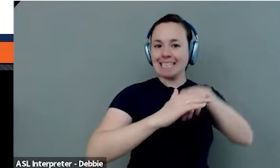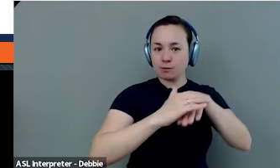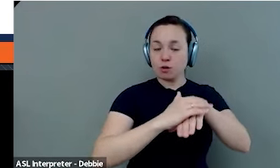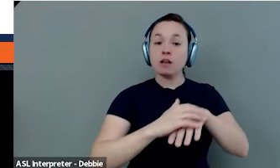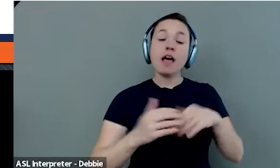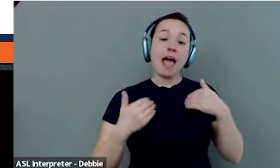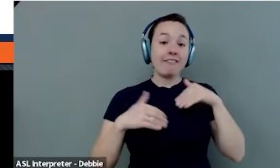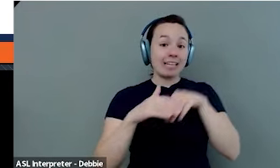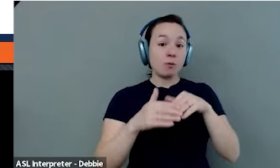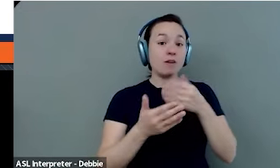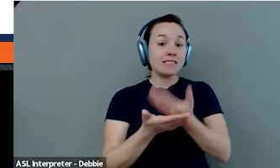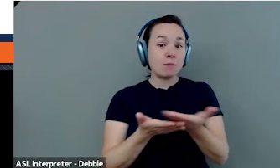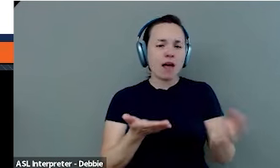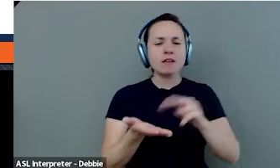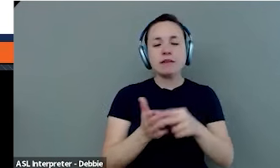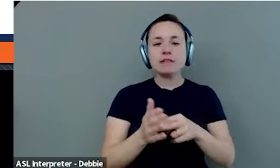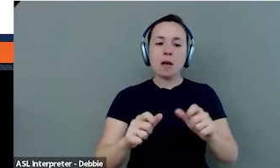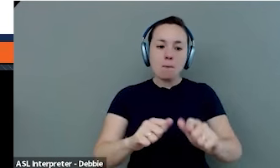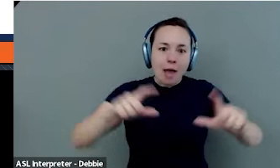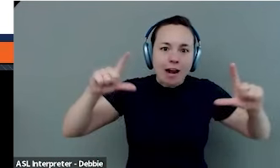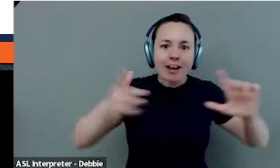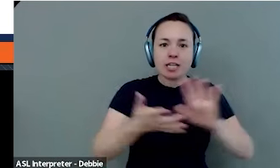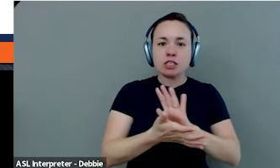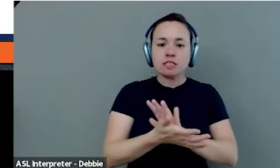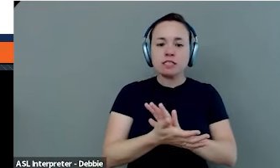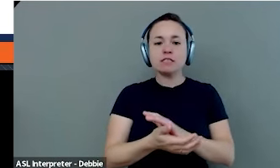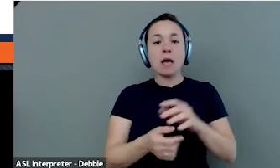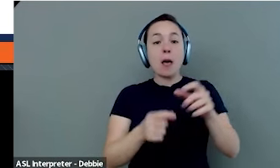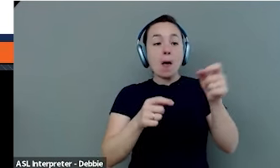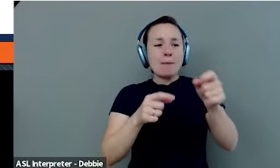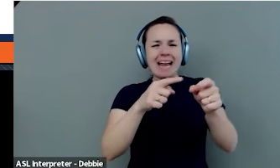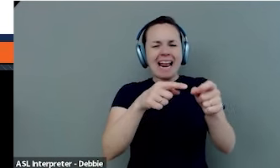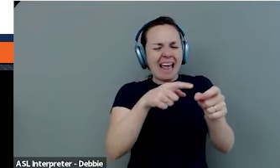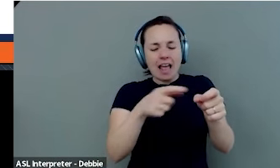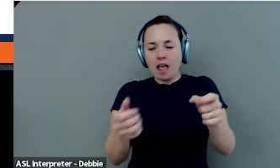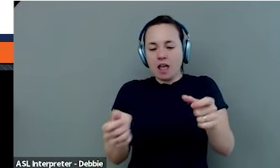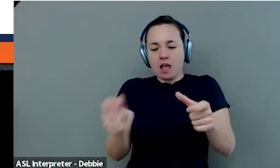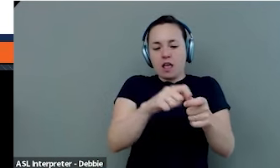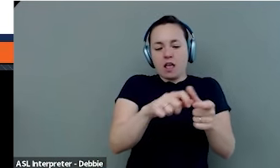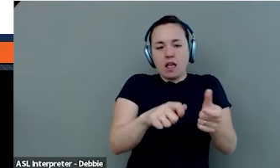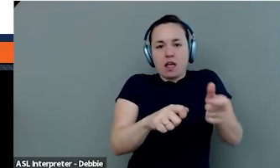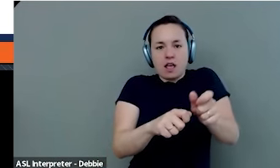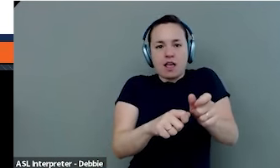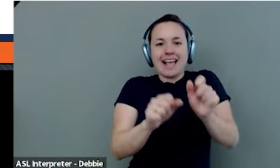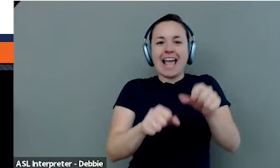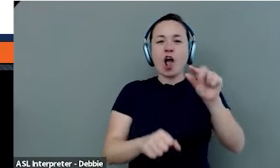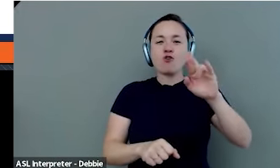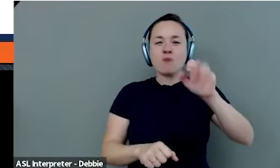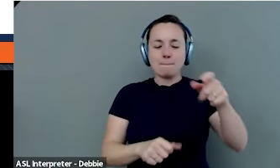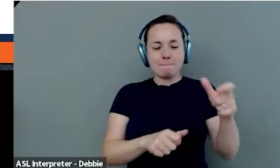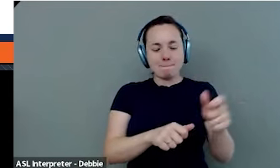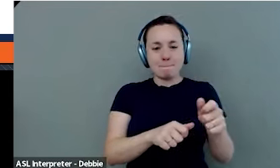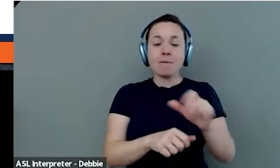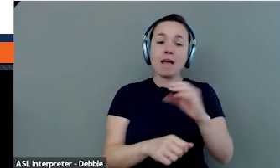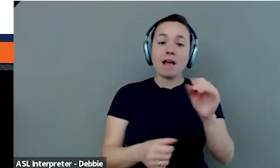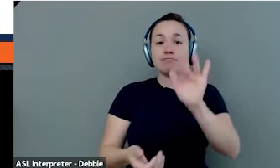supplies, including magnifying sheets, pen grips, and signature guides. The touchscreen itself has accessible